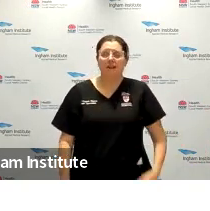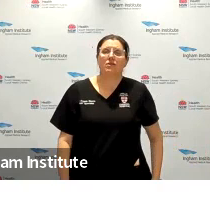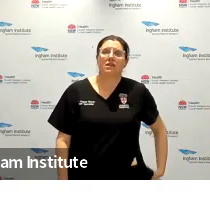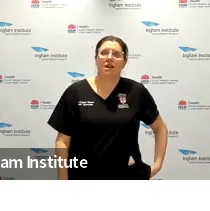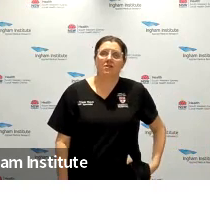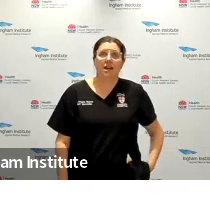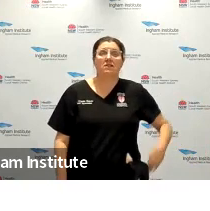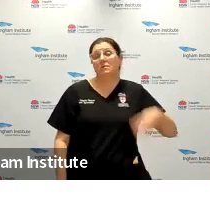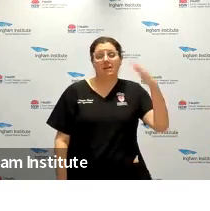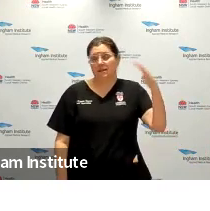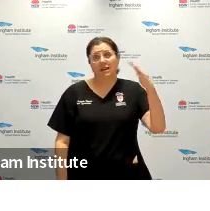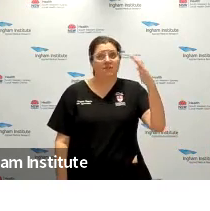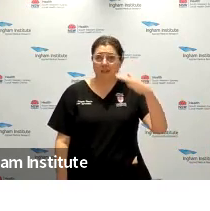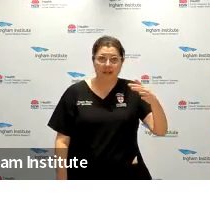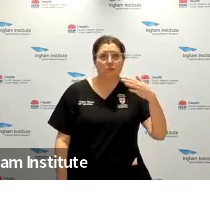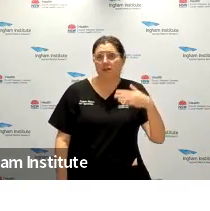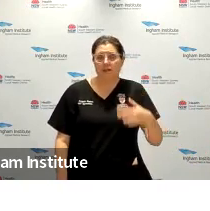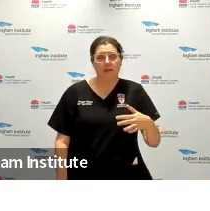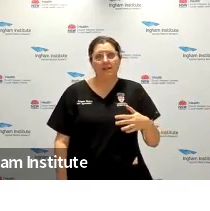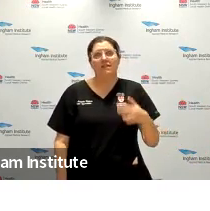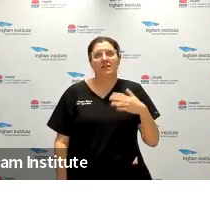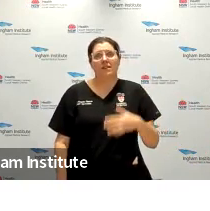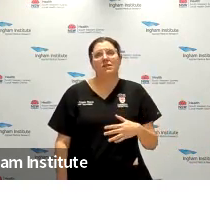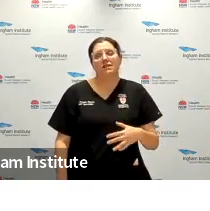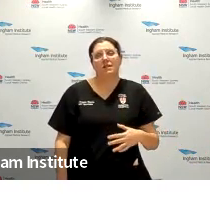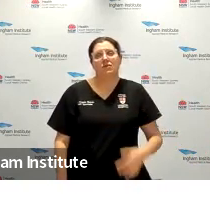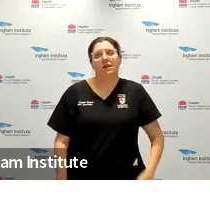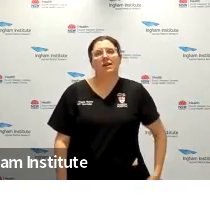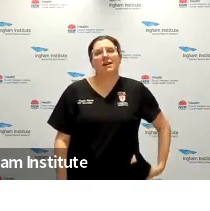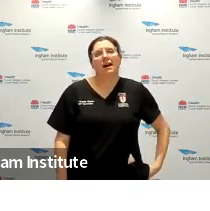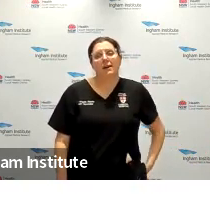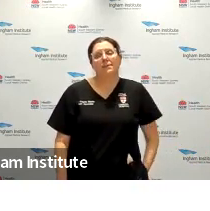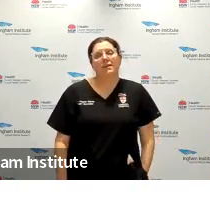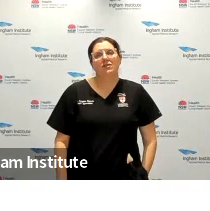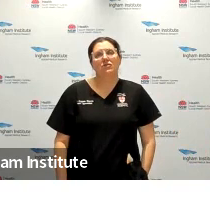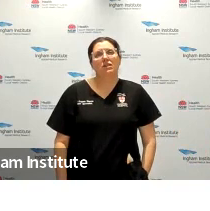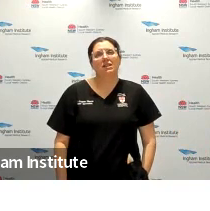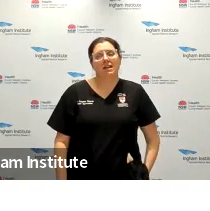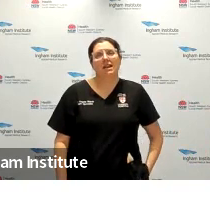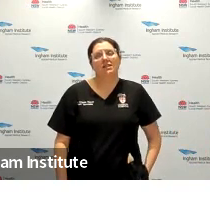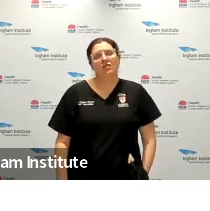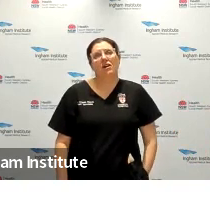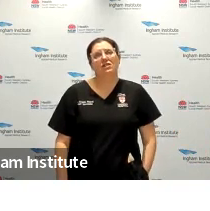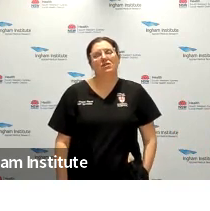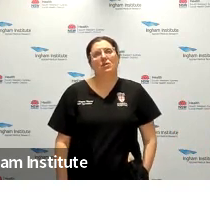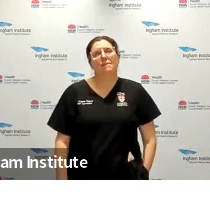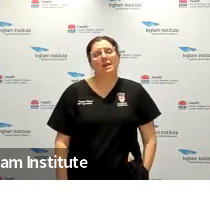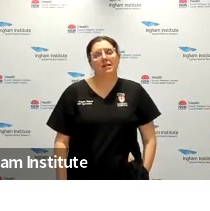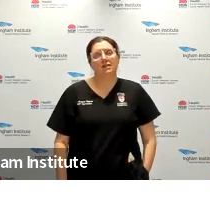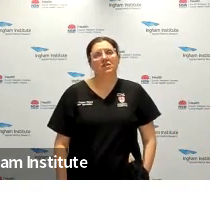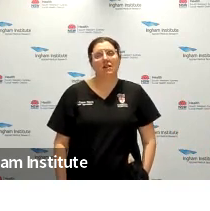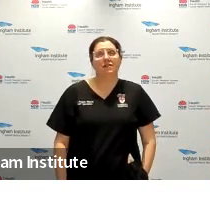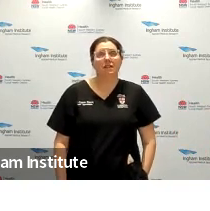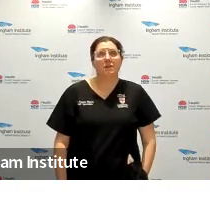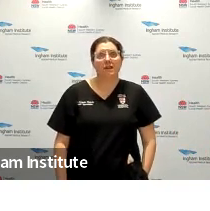contraindicated, and look at their dietary calcium. And that's the case for the aspirin, the DVT risk, et cetera. So it's really, again, to try to